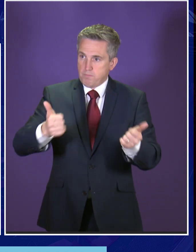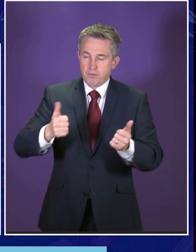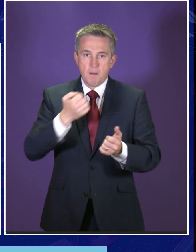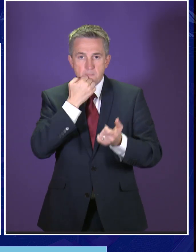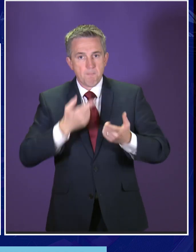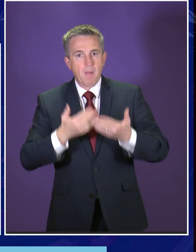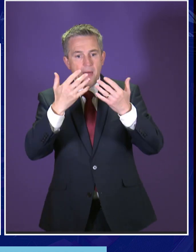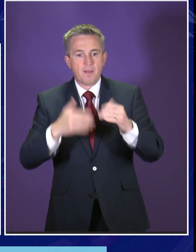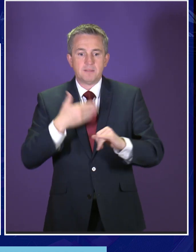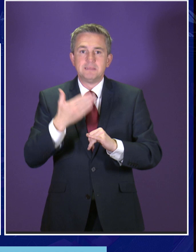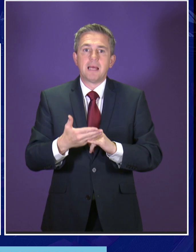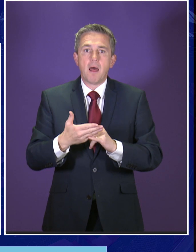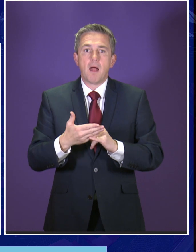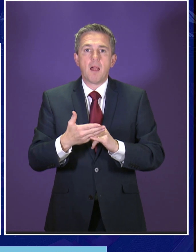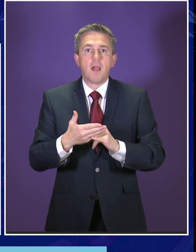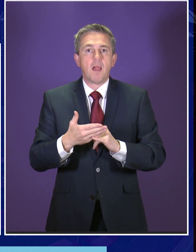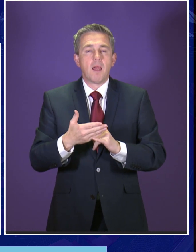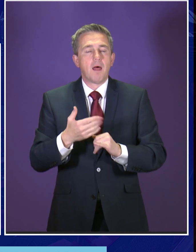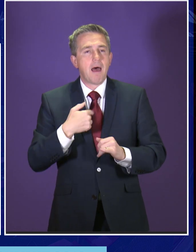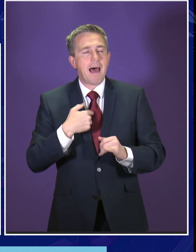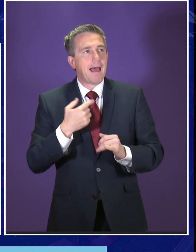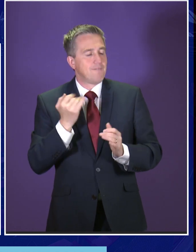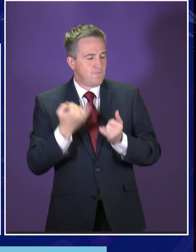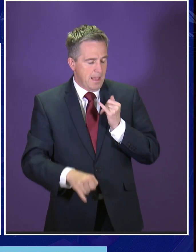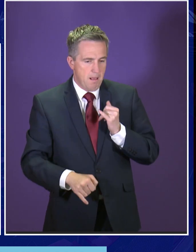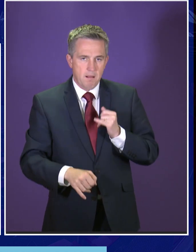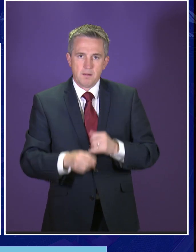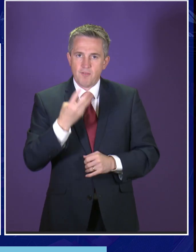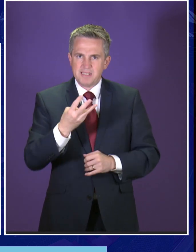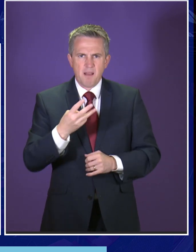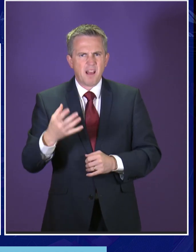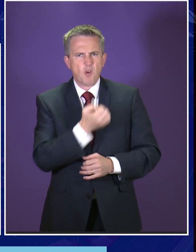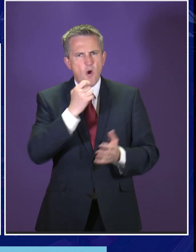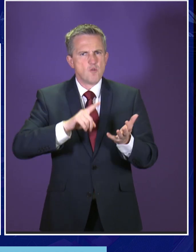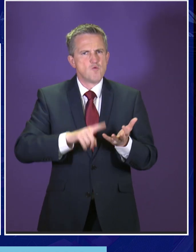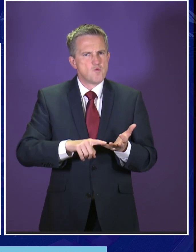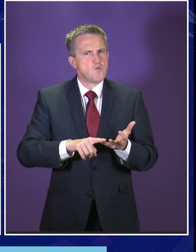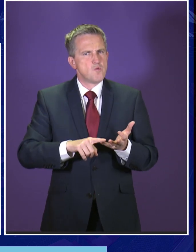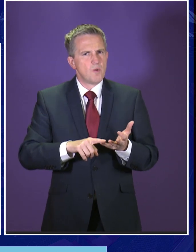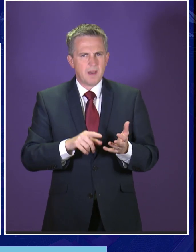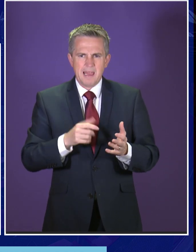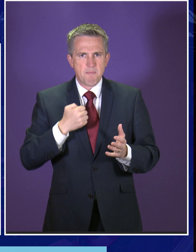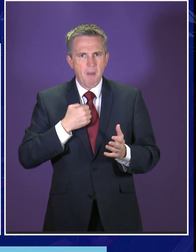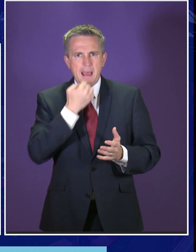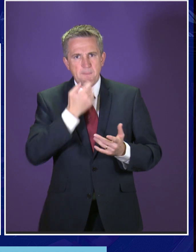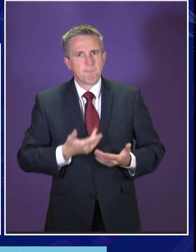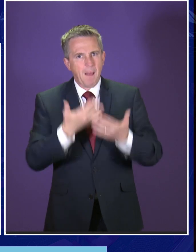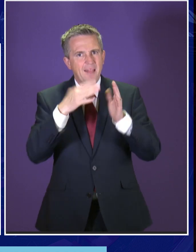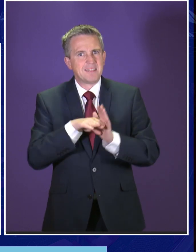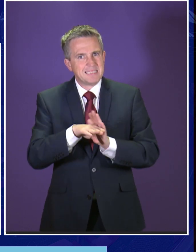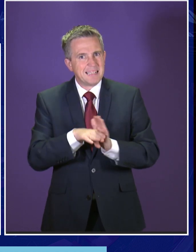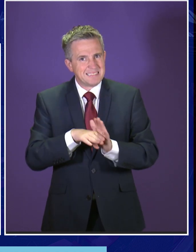community, until I failed. I think 3 times I got U, which is unclassifiable, or